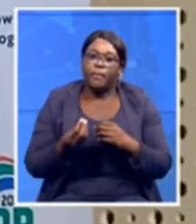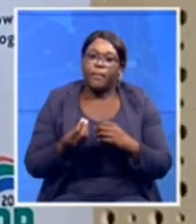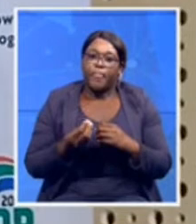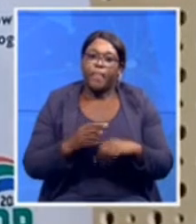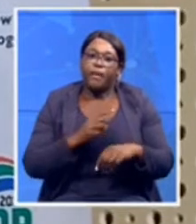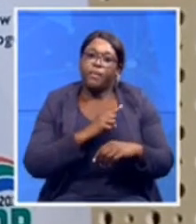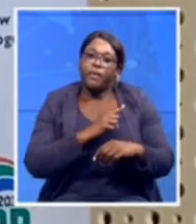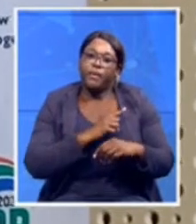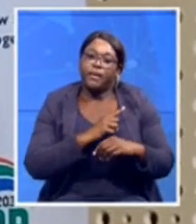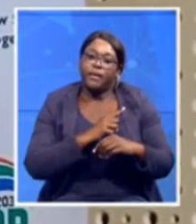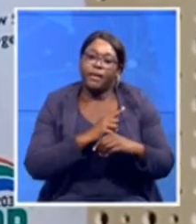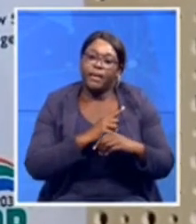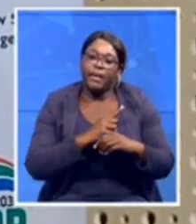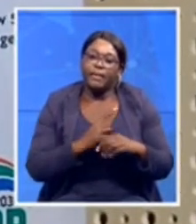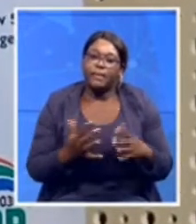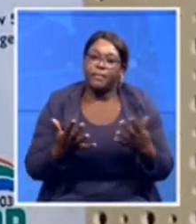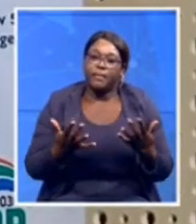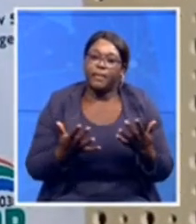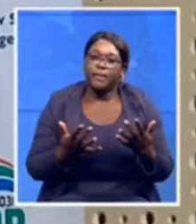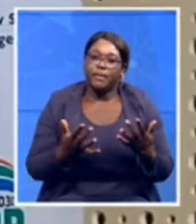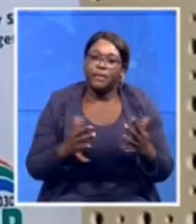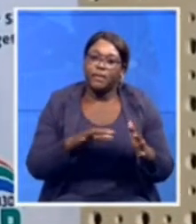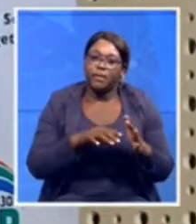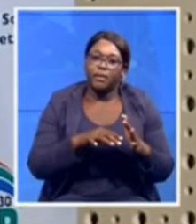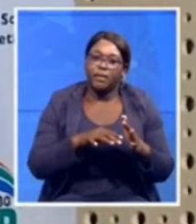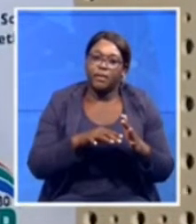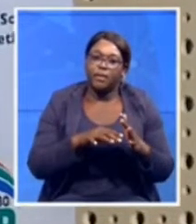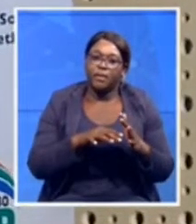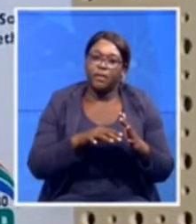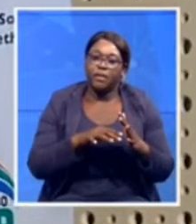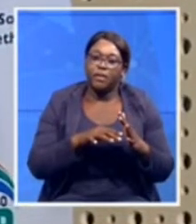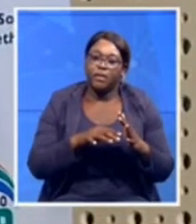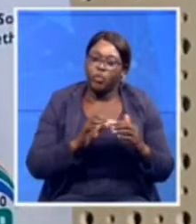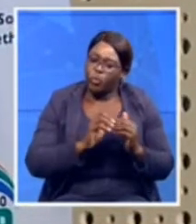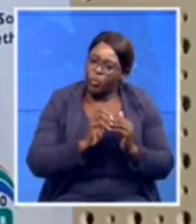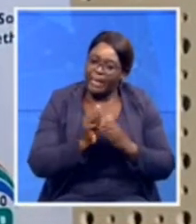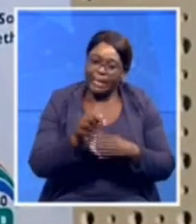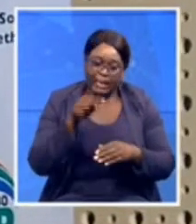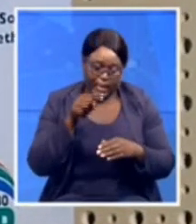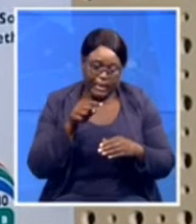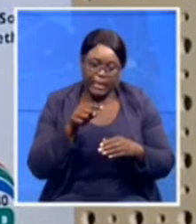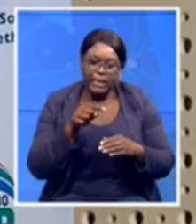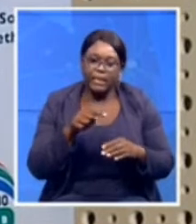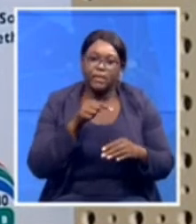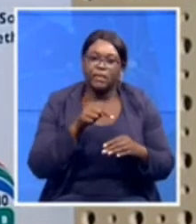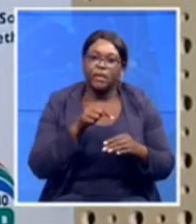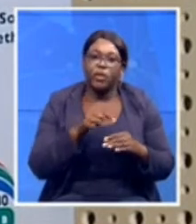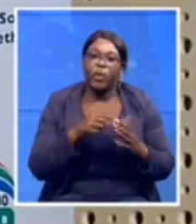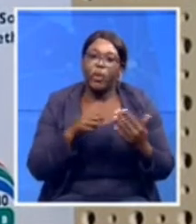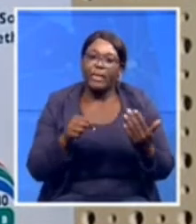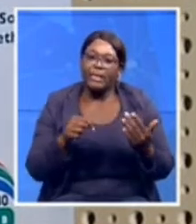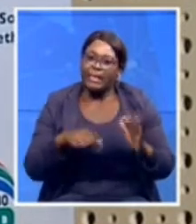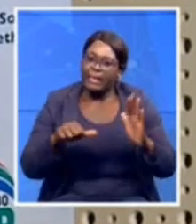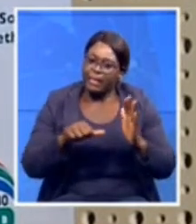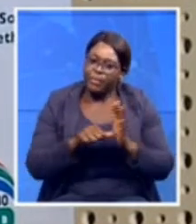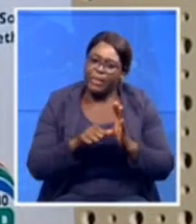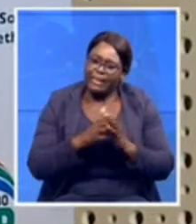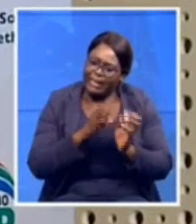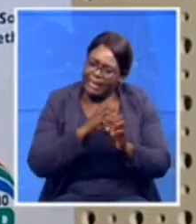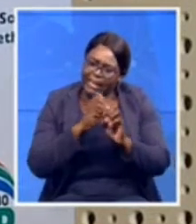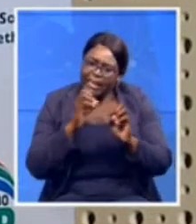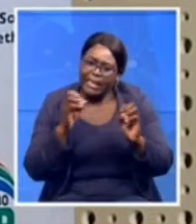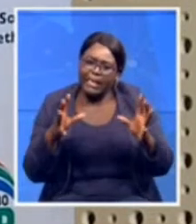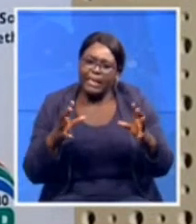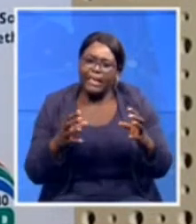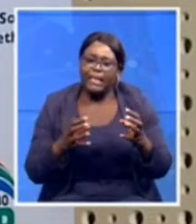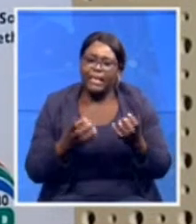to regulate the industry, you need robust and clear instruments that will enable you to do that and enforce. Because